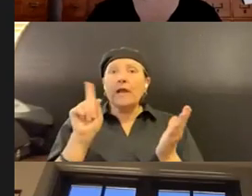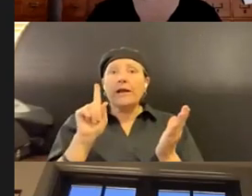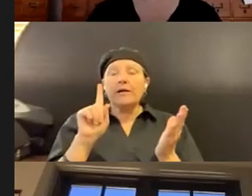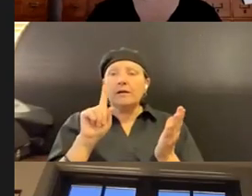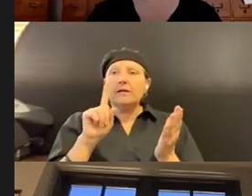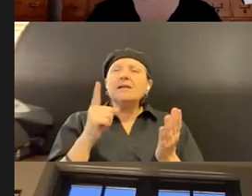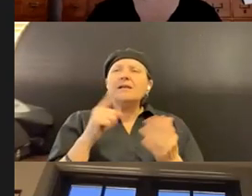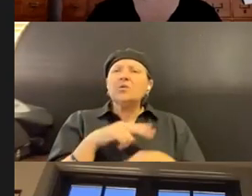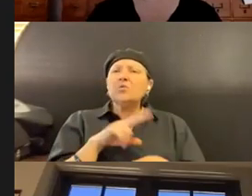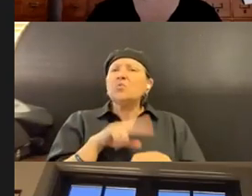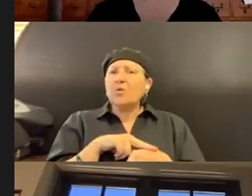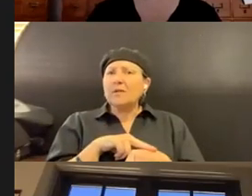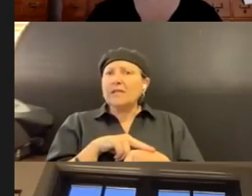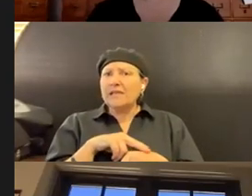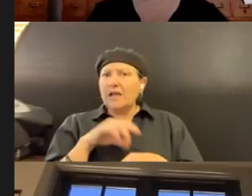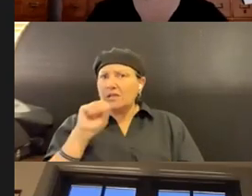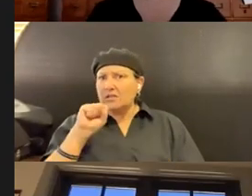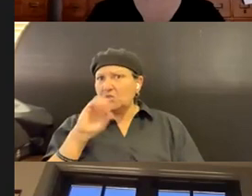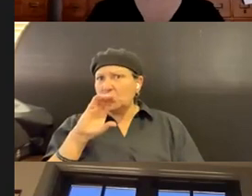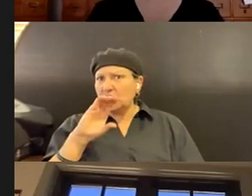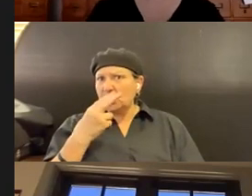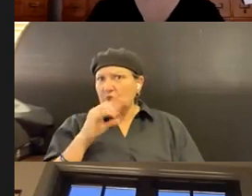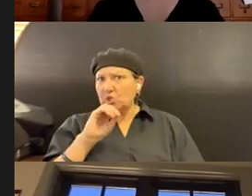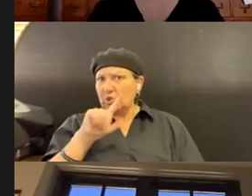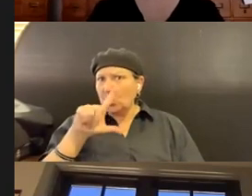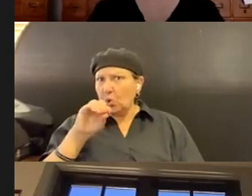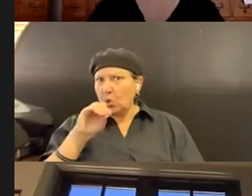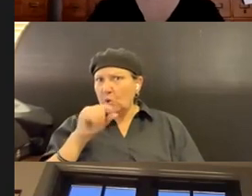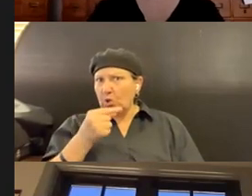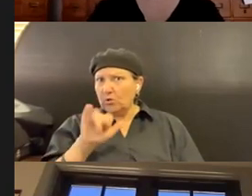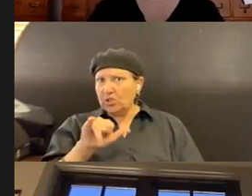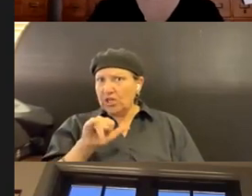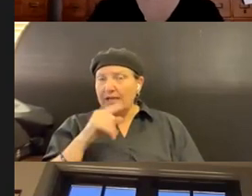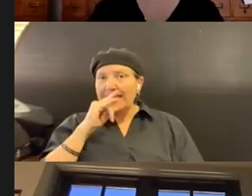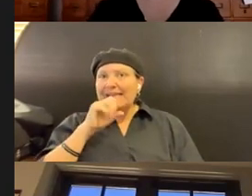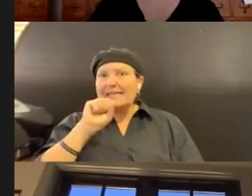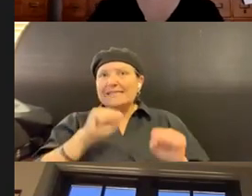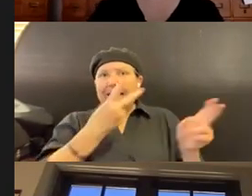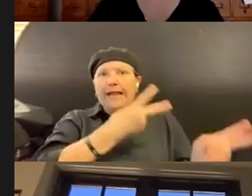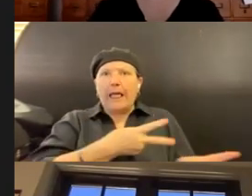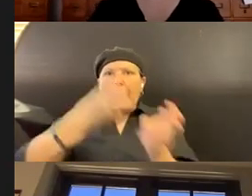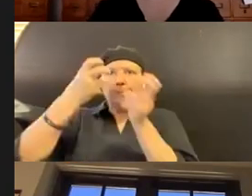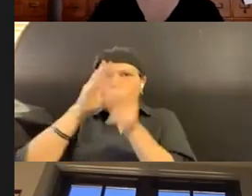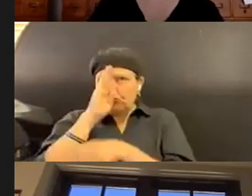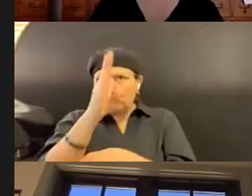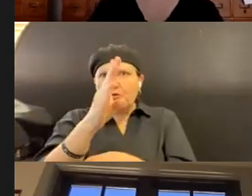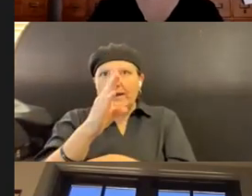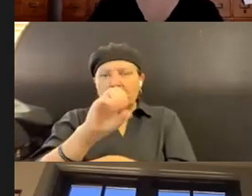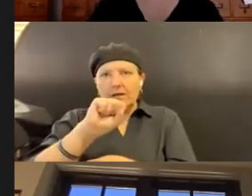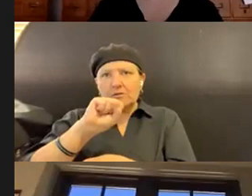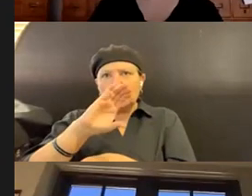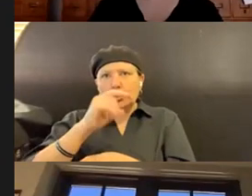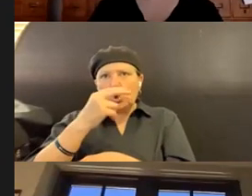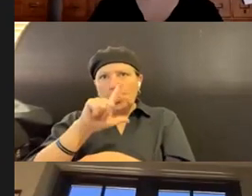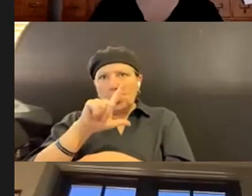Typically on Schoology, it's great because the kids can just upload it straight onto Schoology. And it also depends on how the teacher